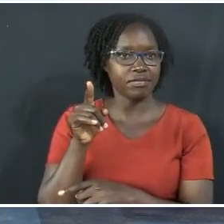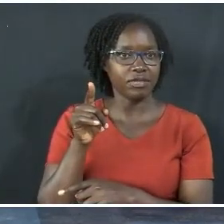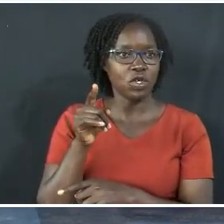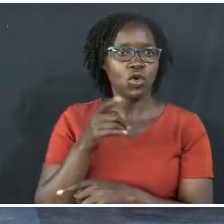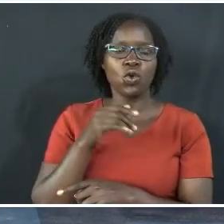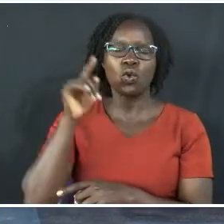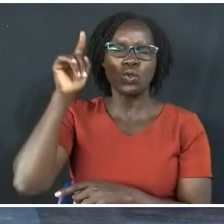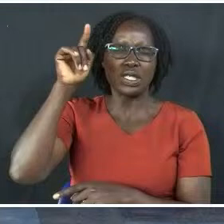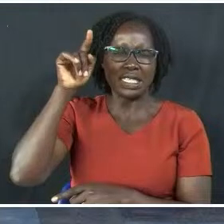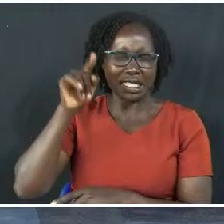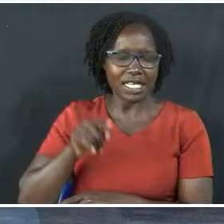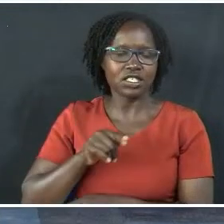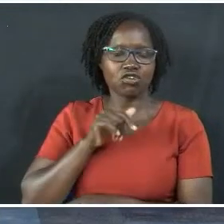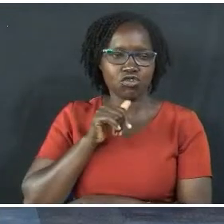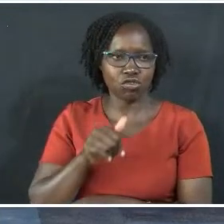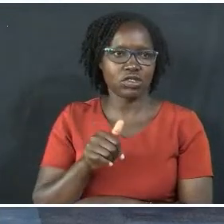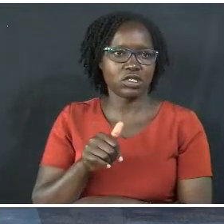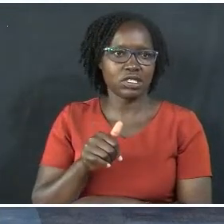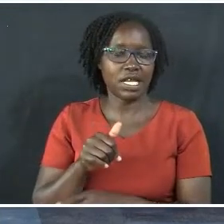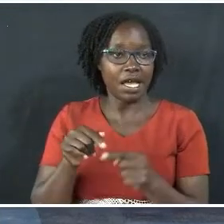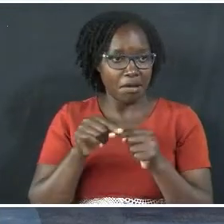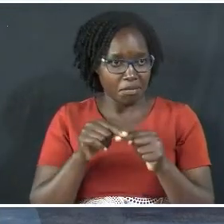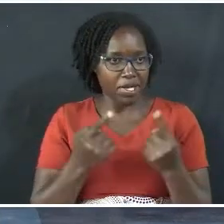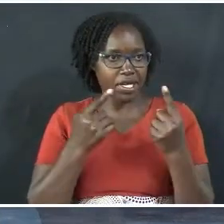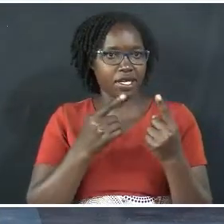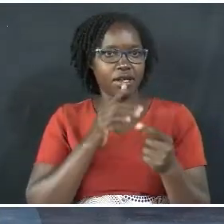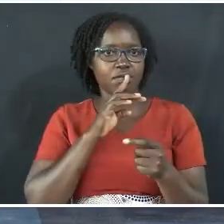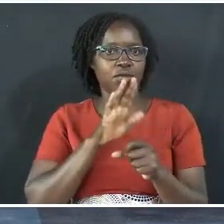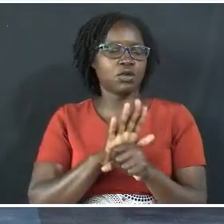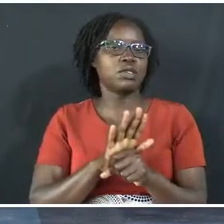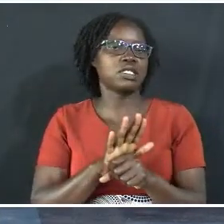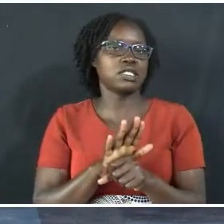does not break promises,